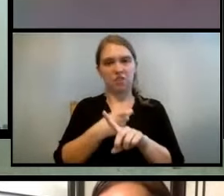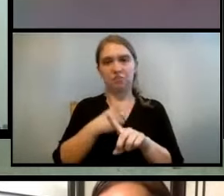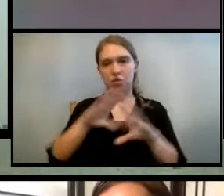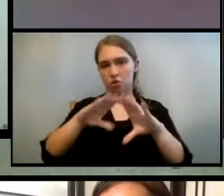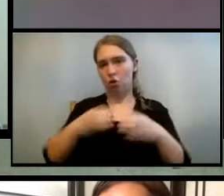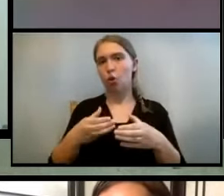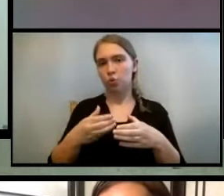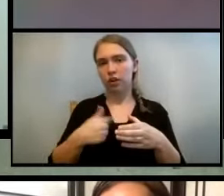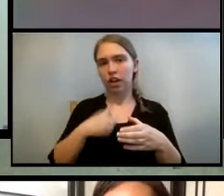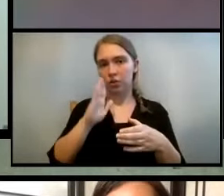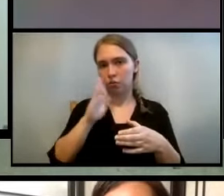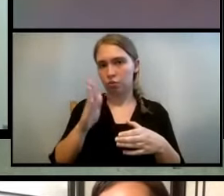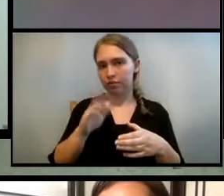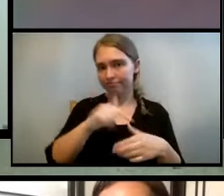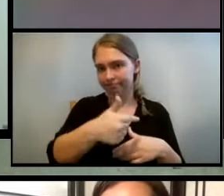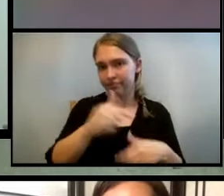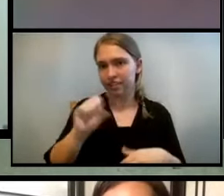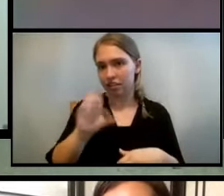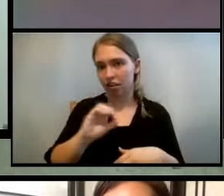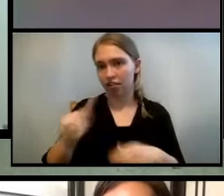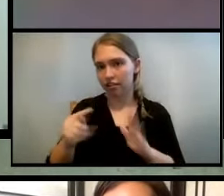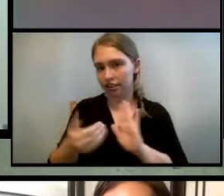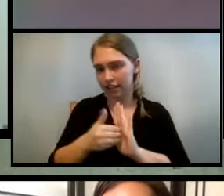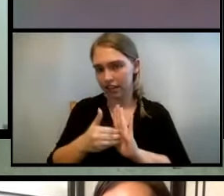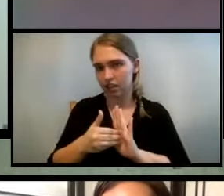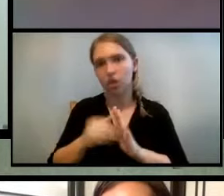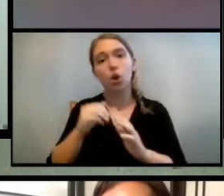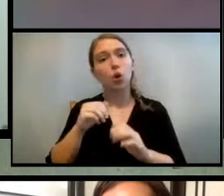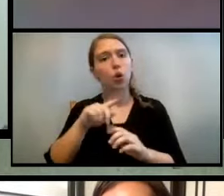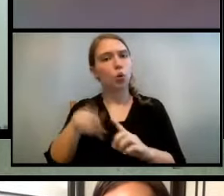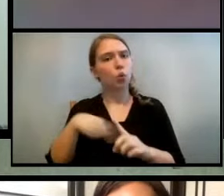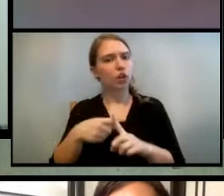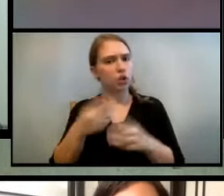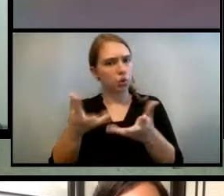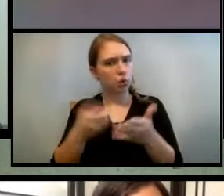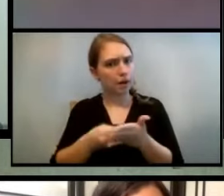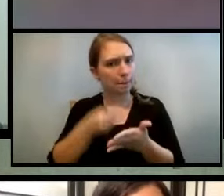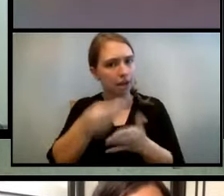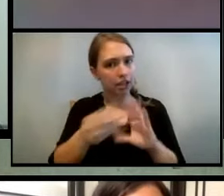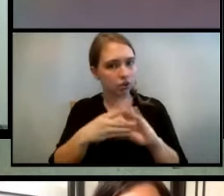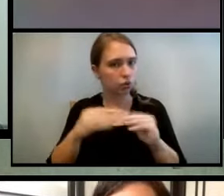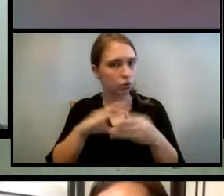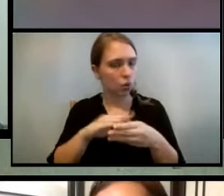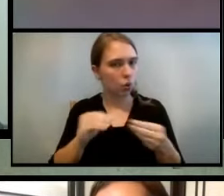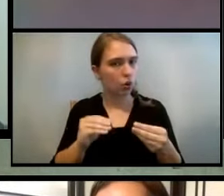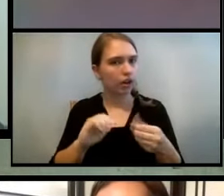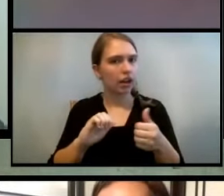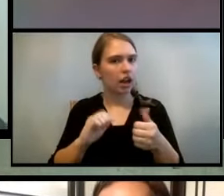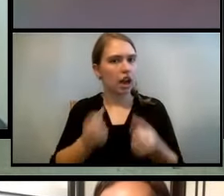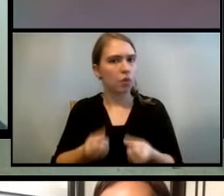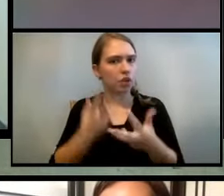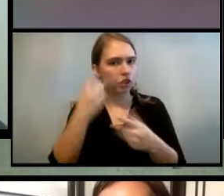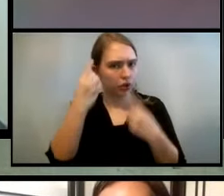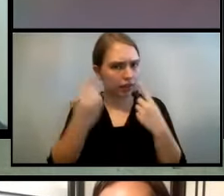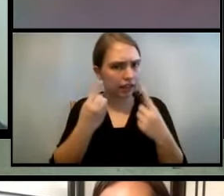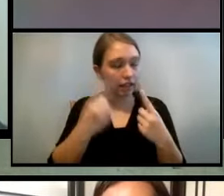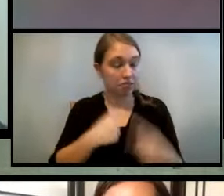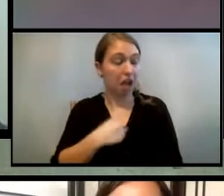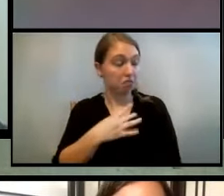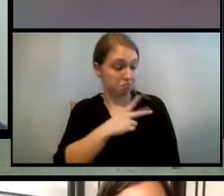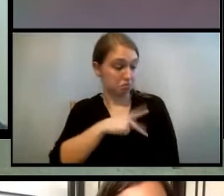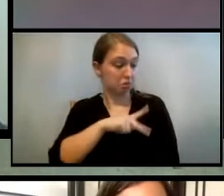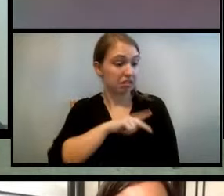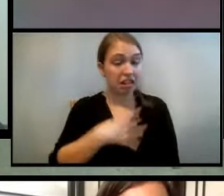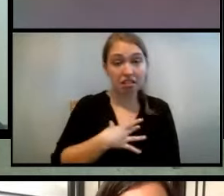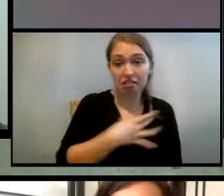start this. When you're looking at stories to buy, how much are you weighing things I personally like versus things I think that